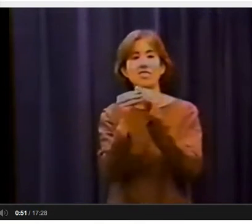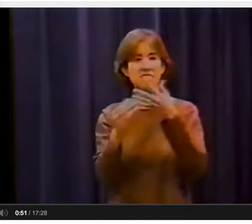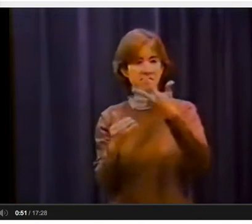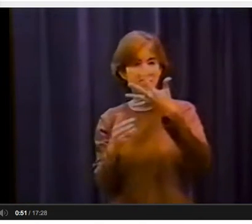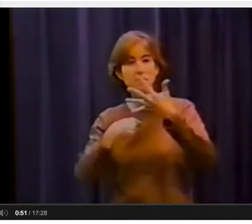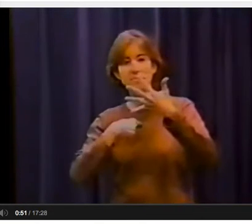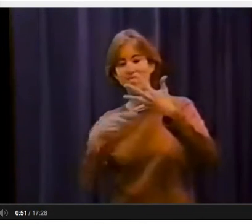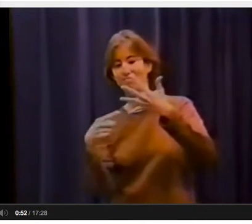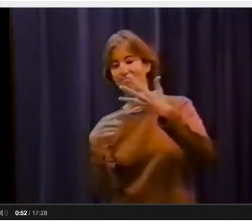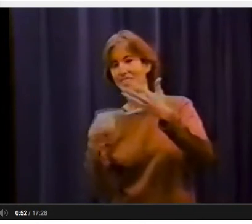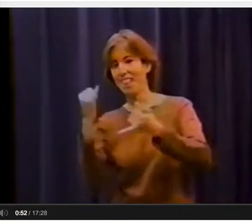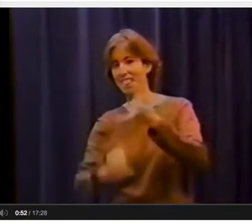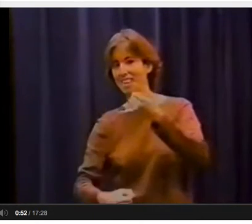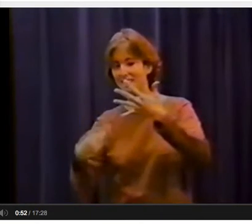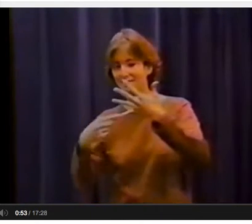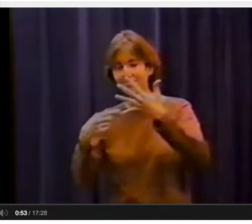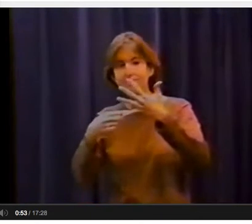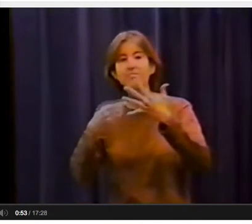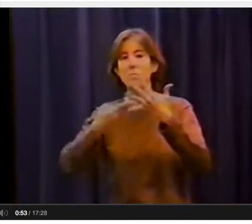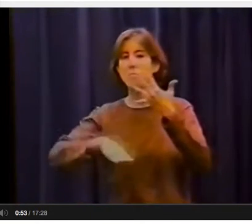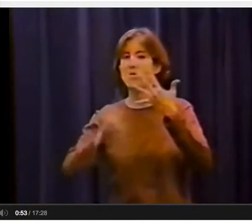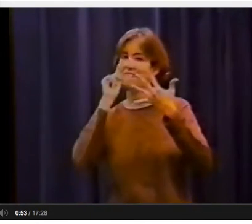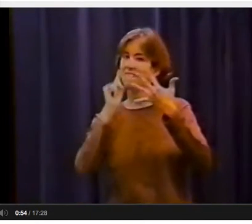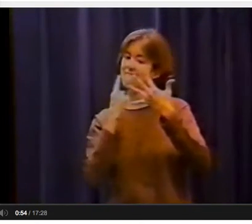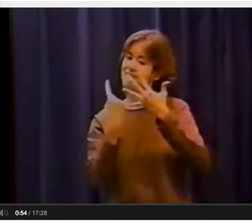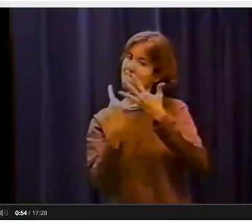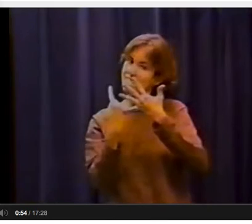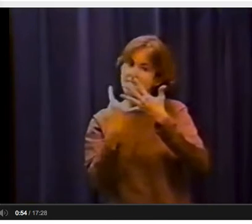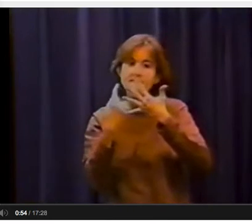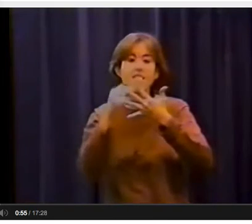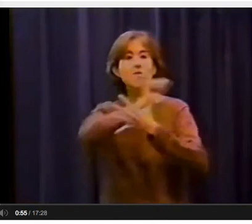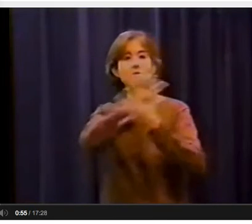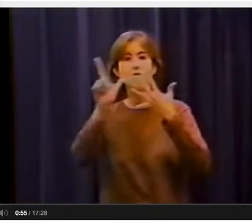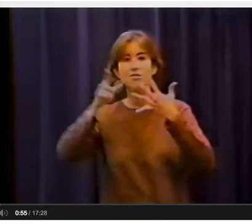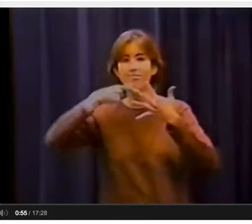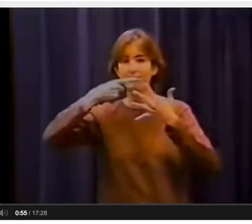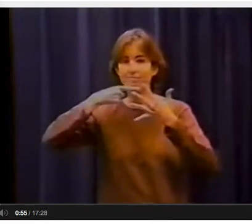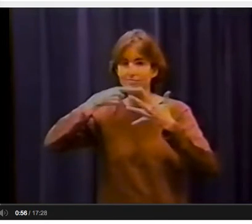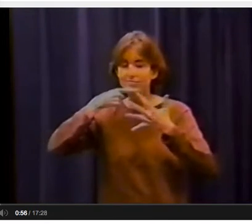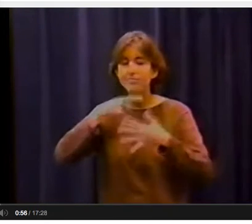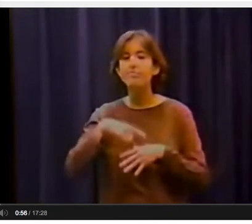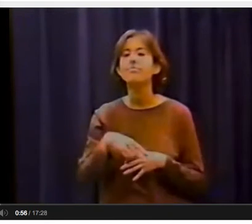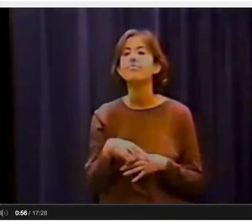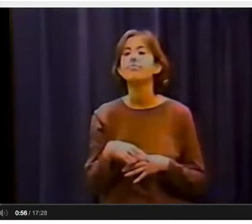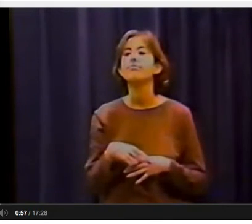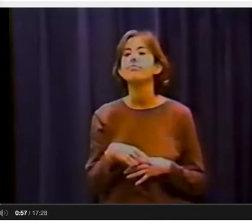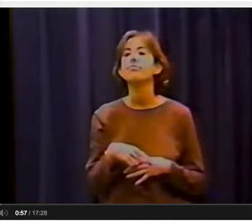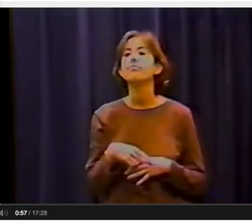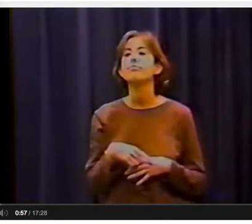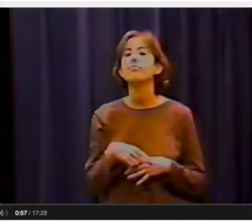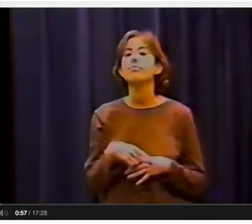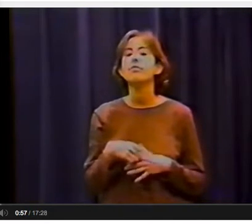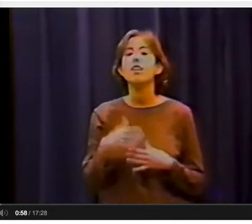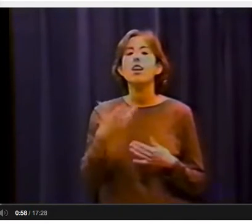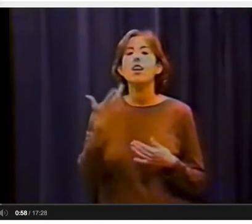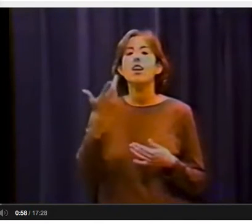Growing up, I had two brothers and two sisters, so there was five of us, and I was the youngest. I was deaf. The rest of my siblings were